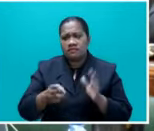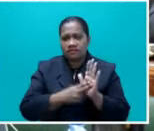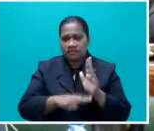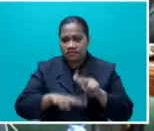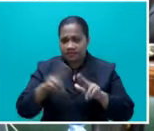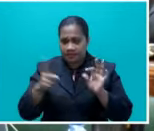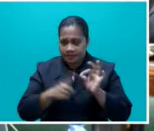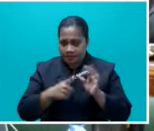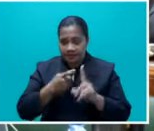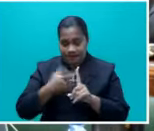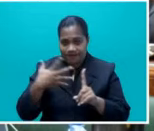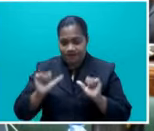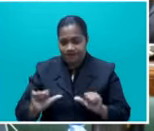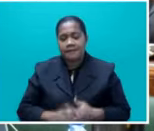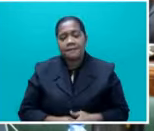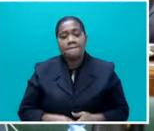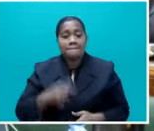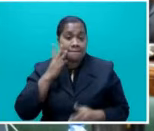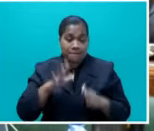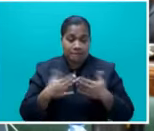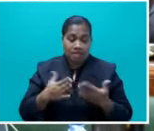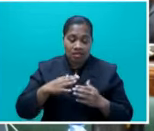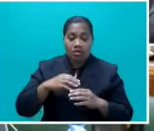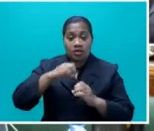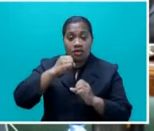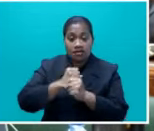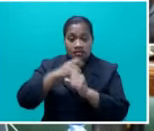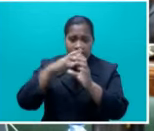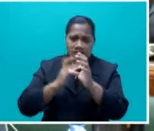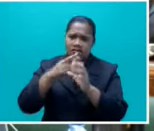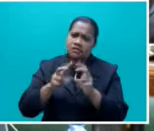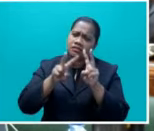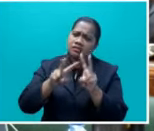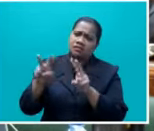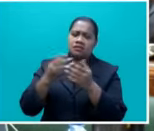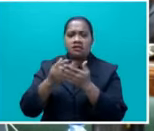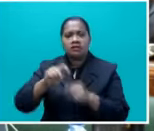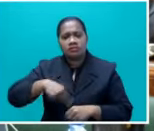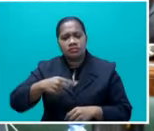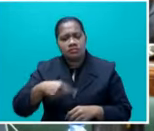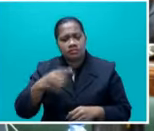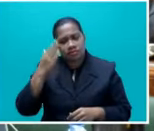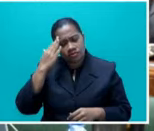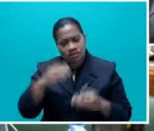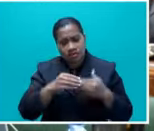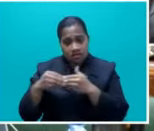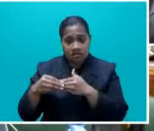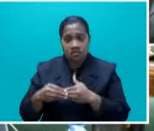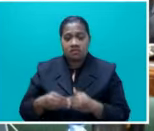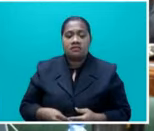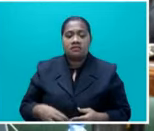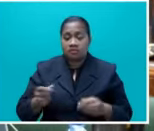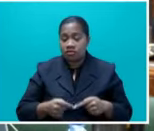is currently in progress in Glasgow, let's take a look at how the super thought leaders behind the opposition parties